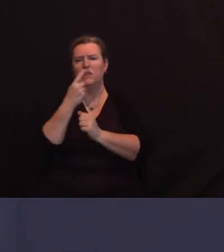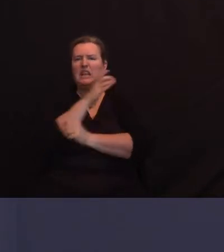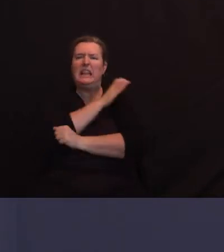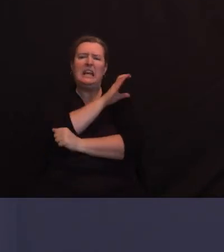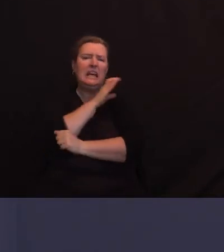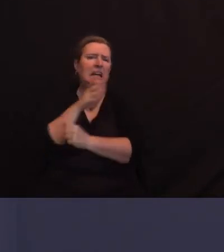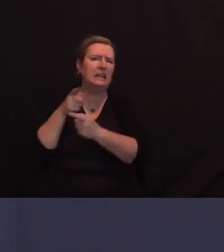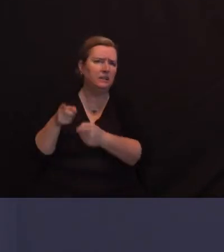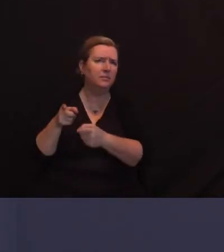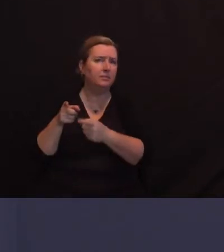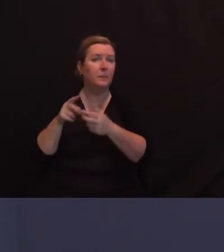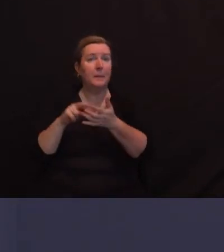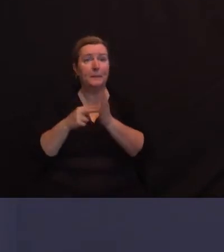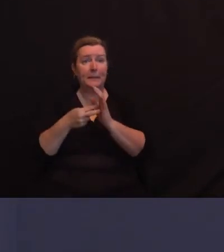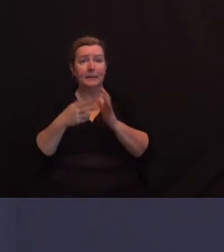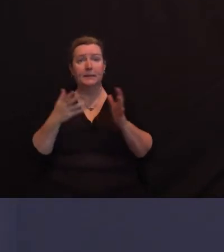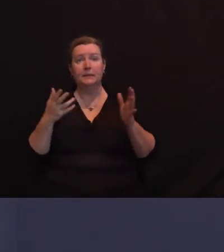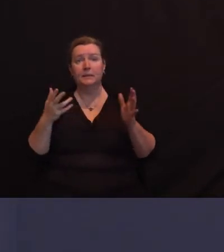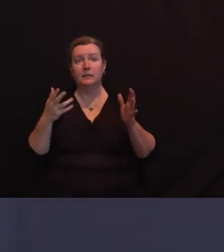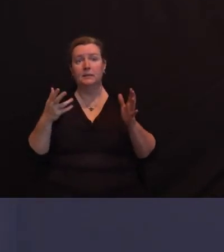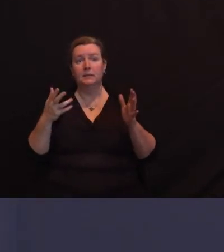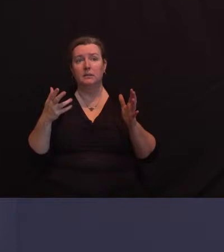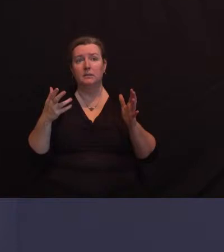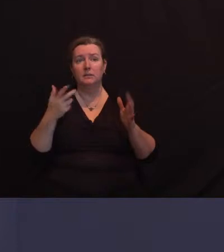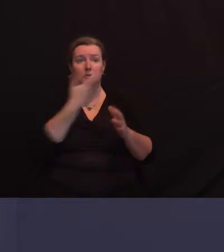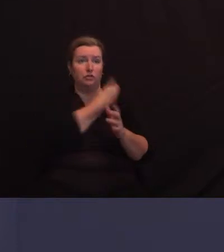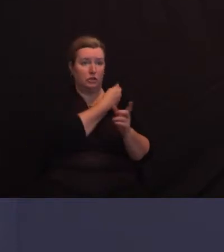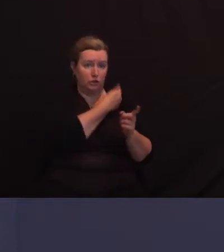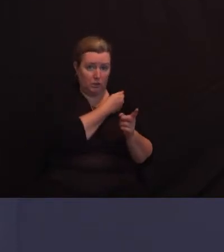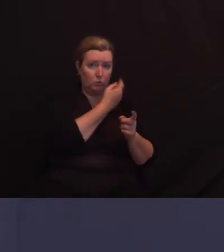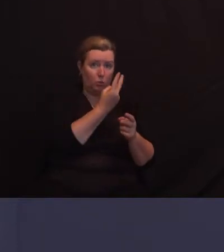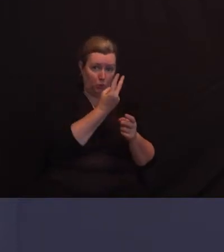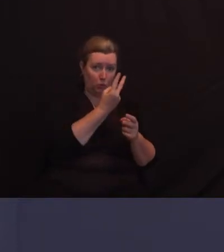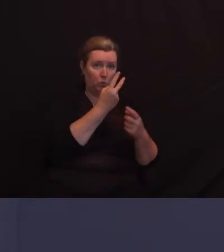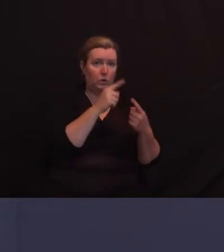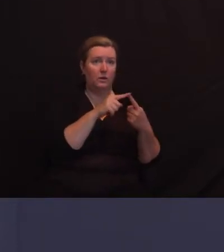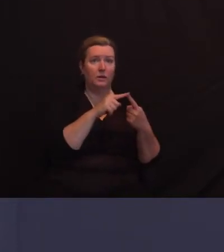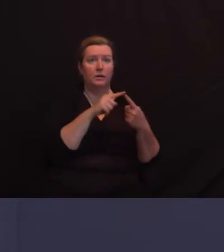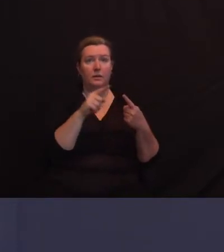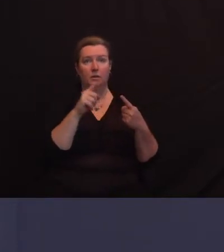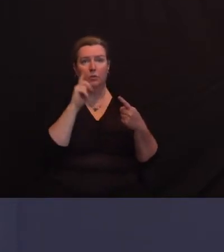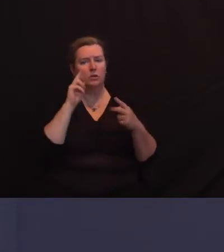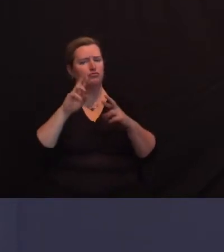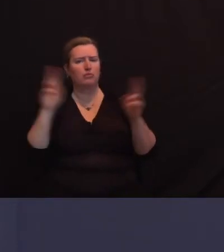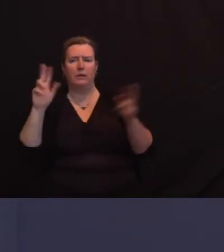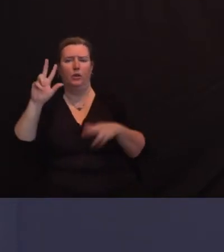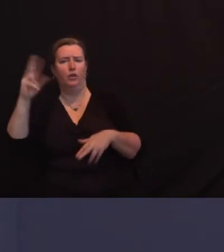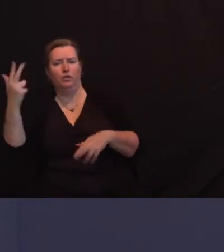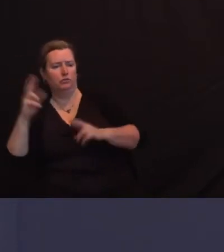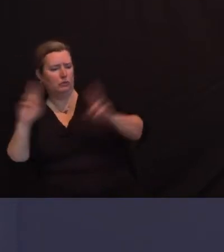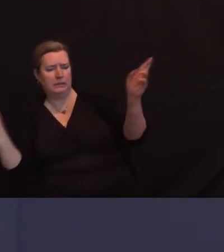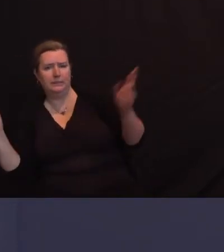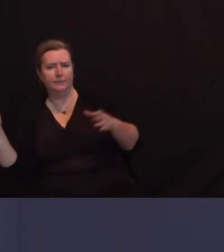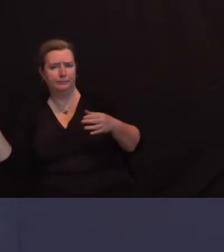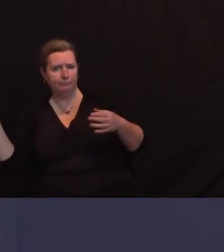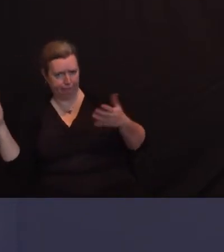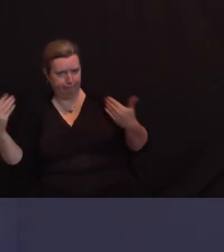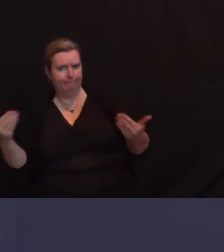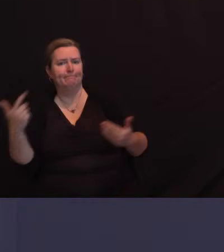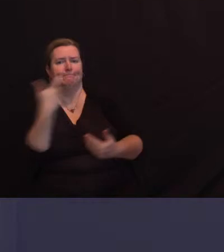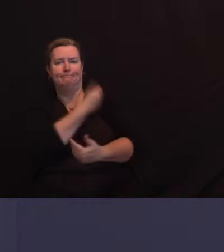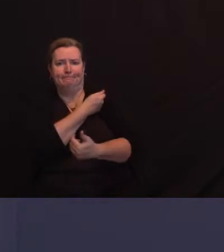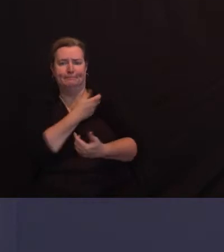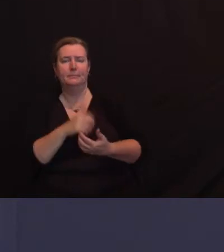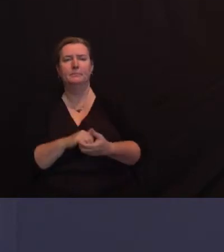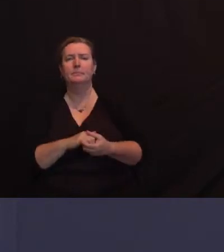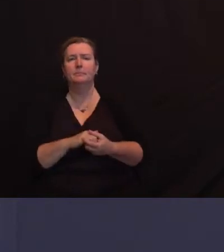trusted partners for their second dose. The 4-week period can apply to both Pfizer and Moderna at this time. For